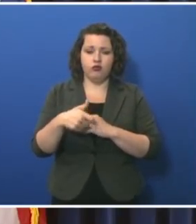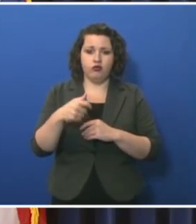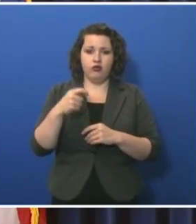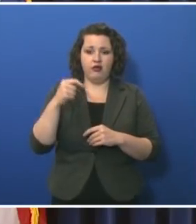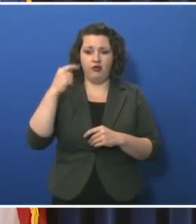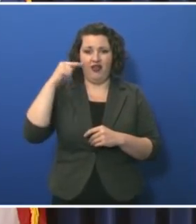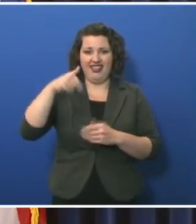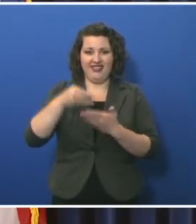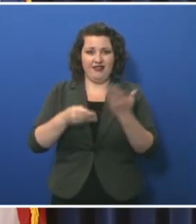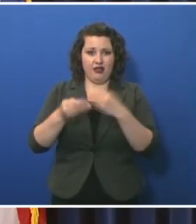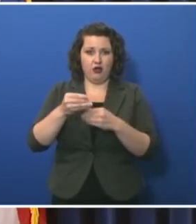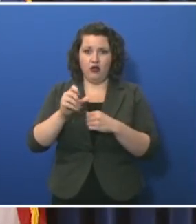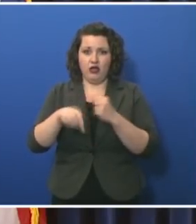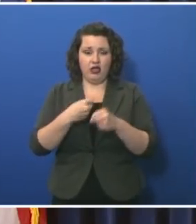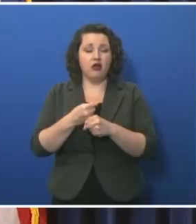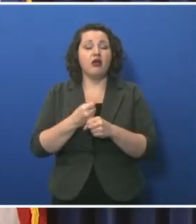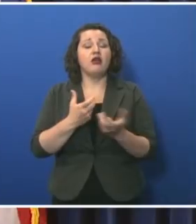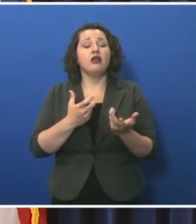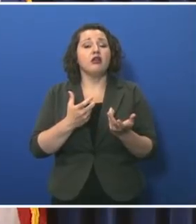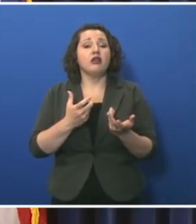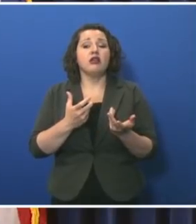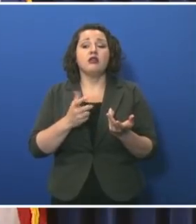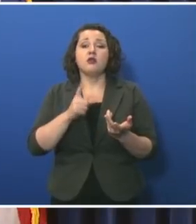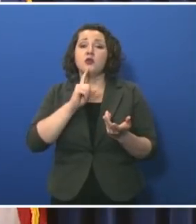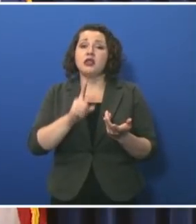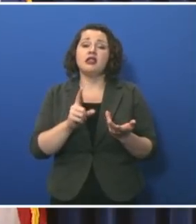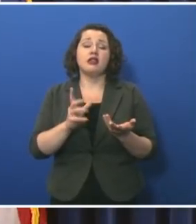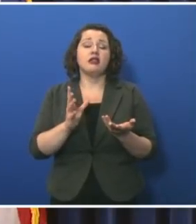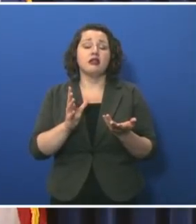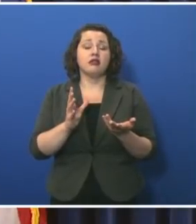we're in right now, and I think it's it